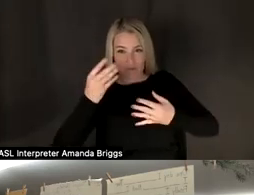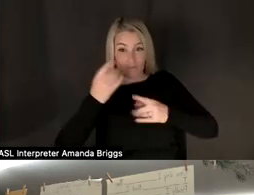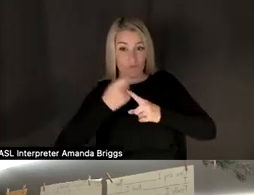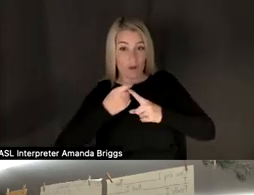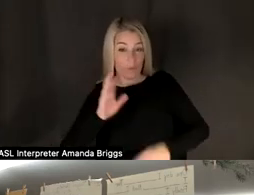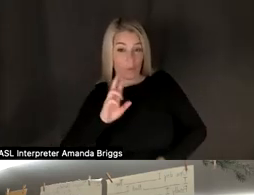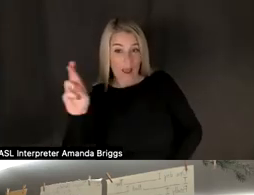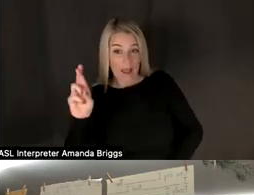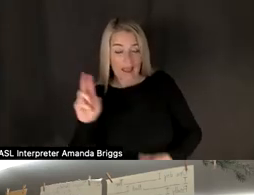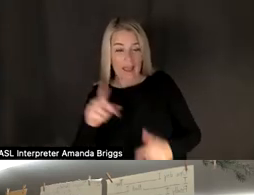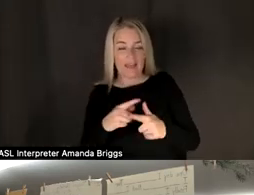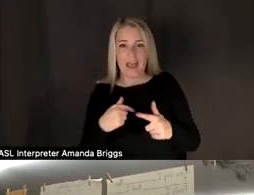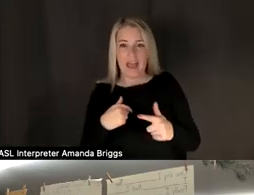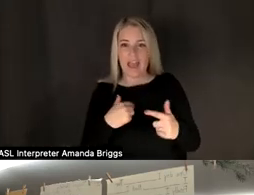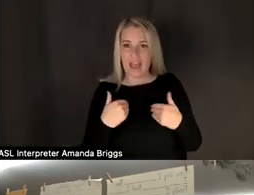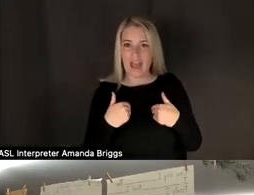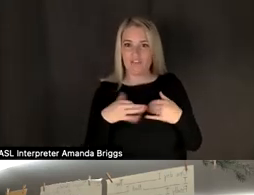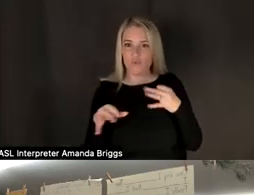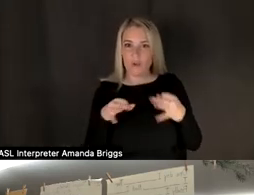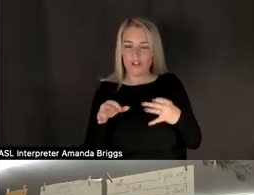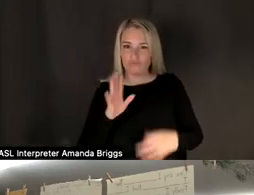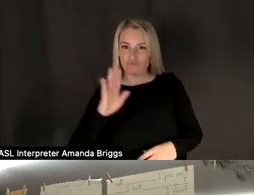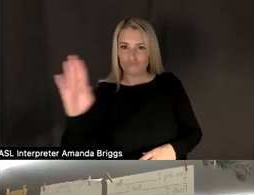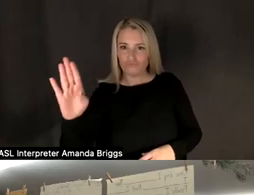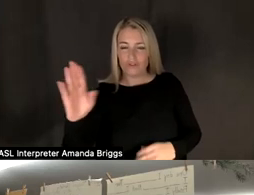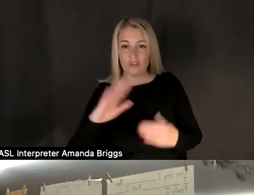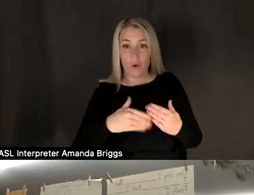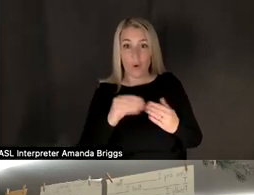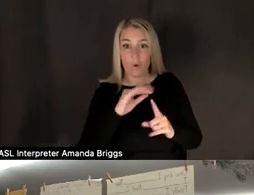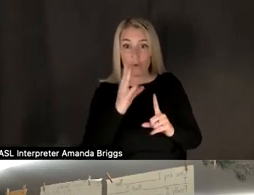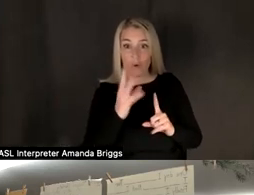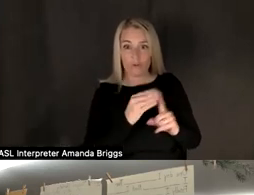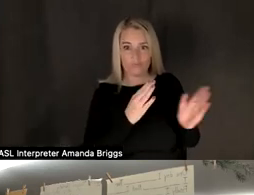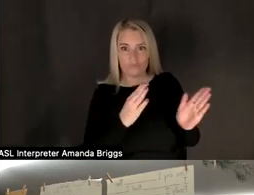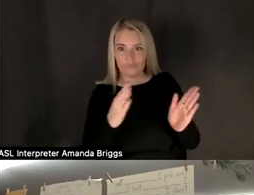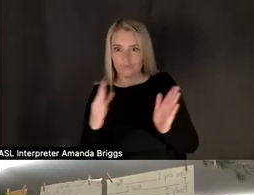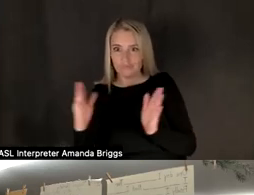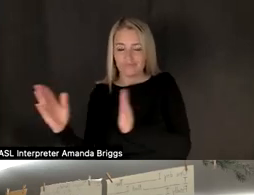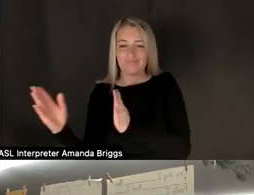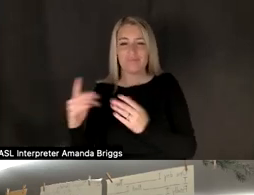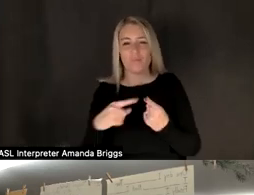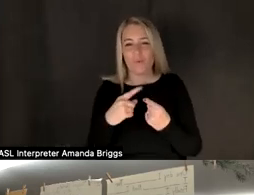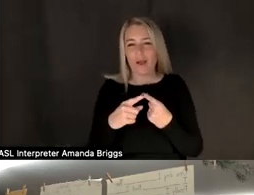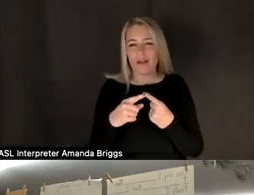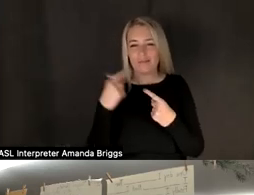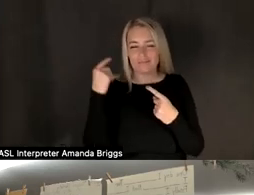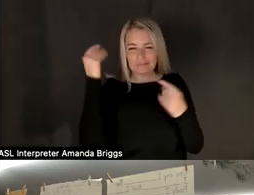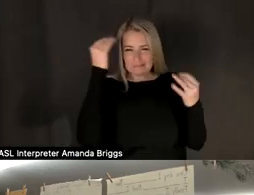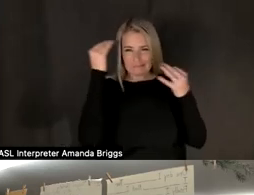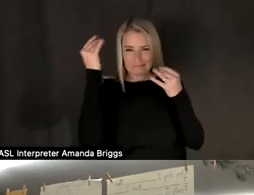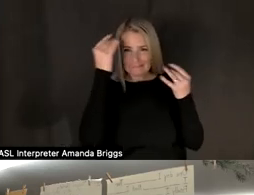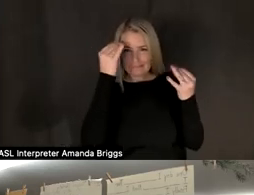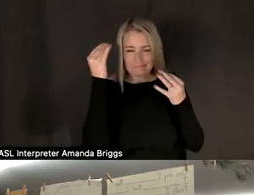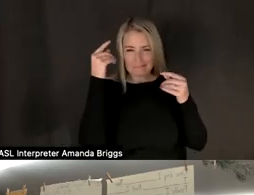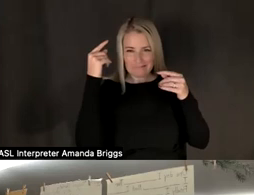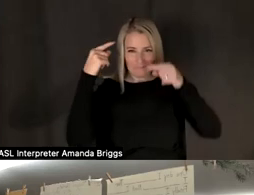I know this culture moves this way as we're processing information. Now, this is something